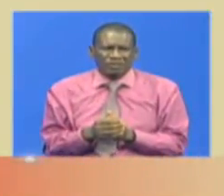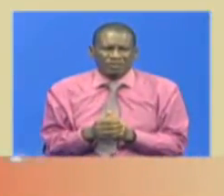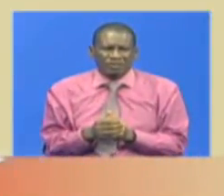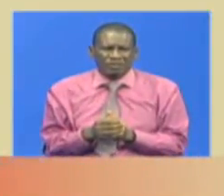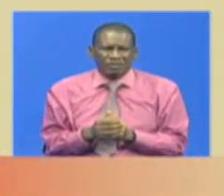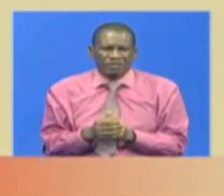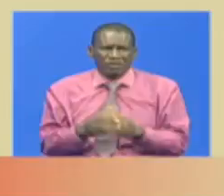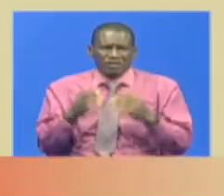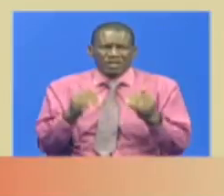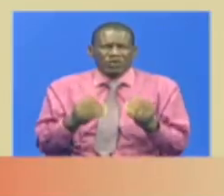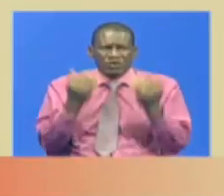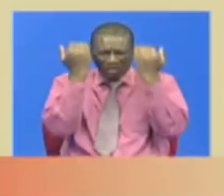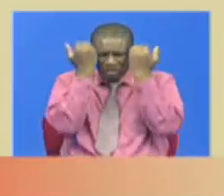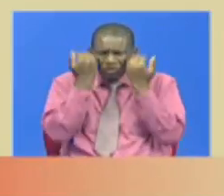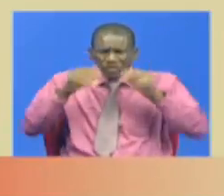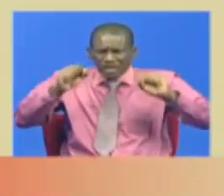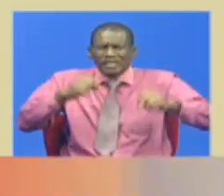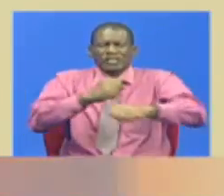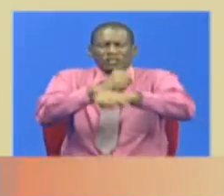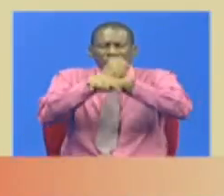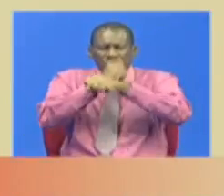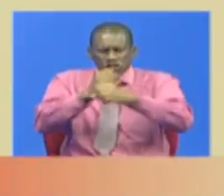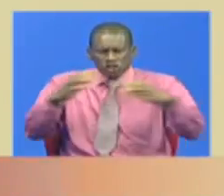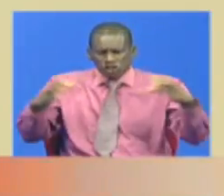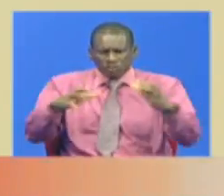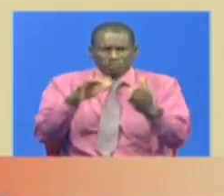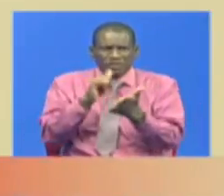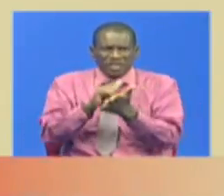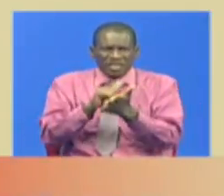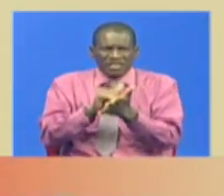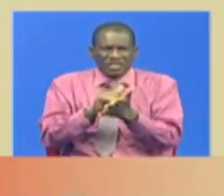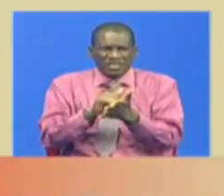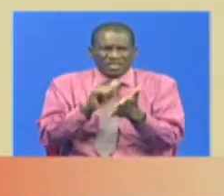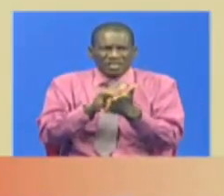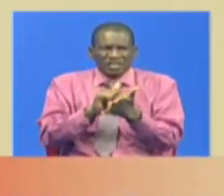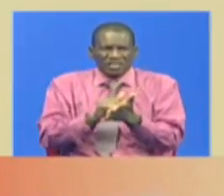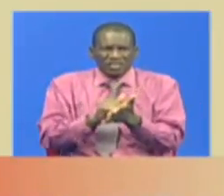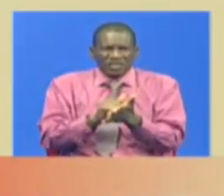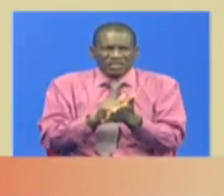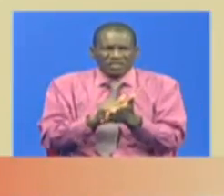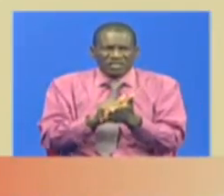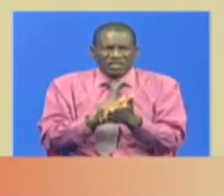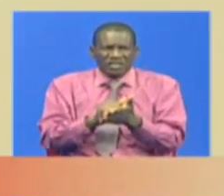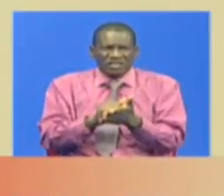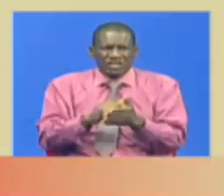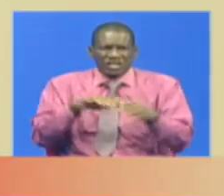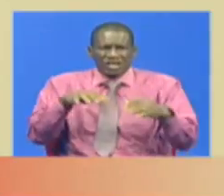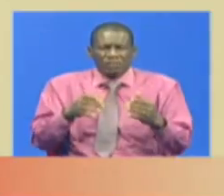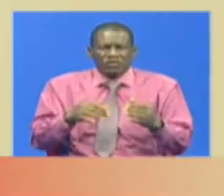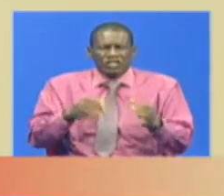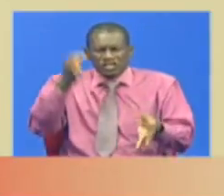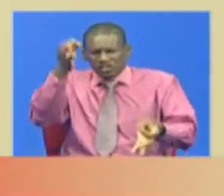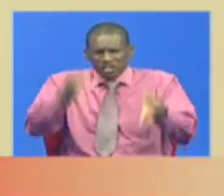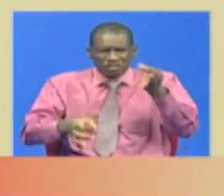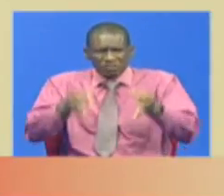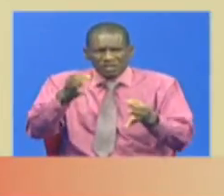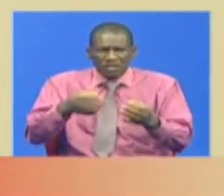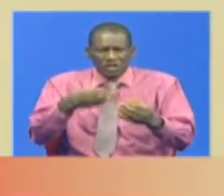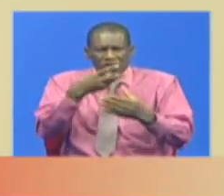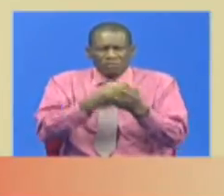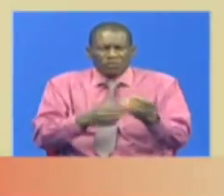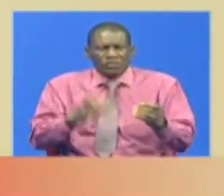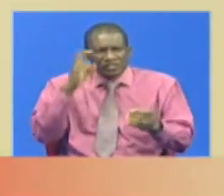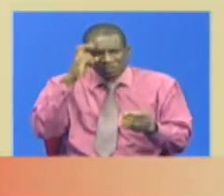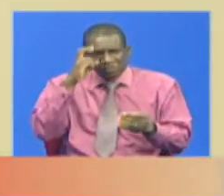The court agrees with the defense team that from the submissions from the prosecution, both accused are said